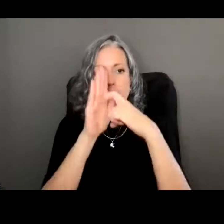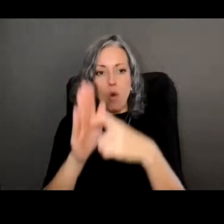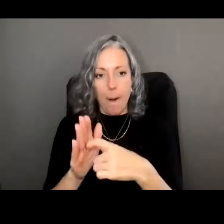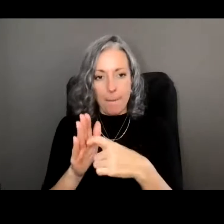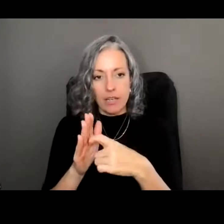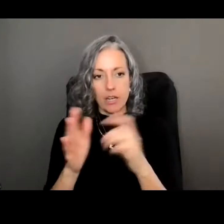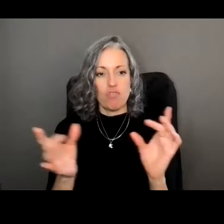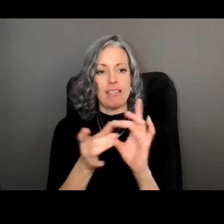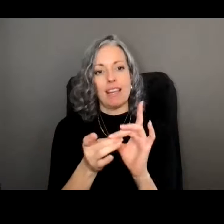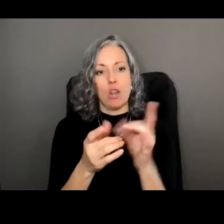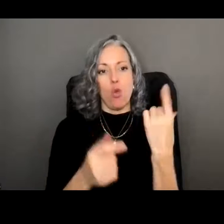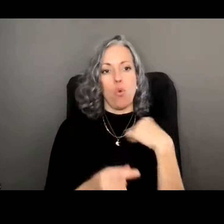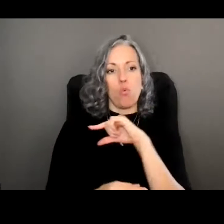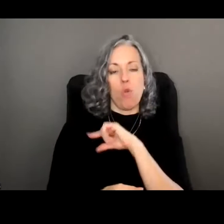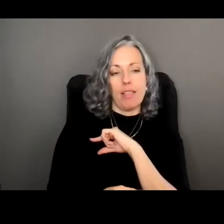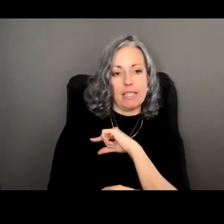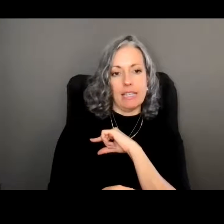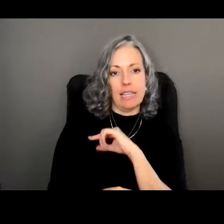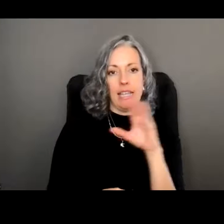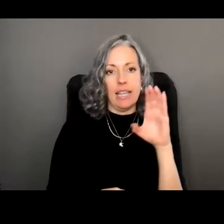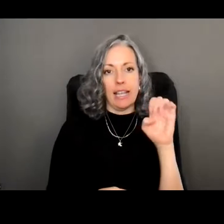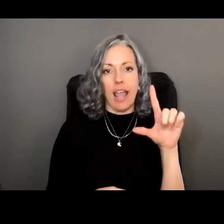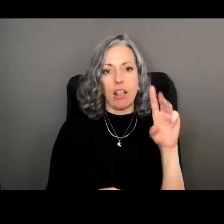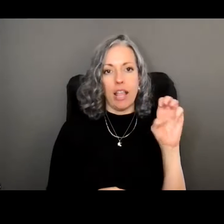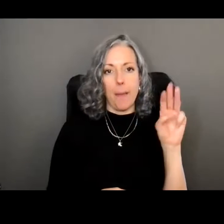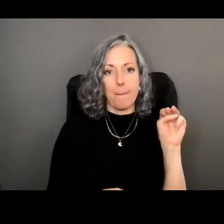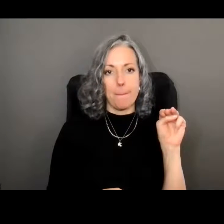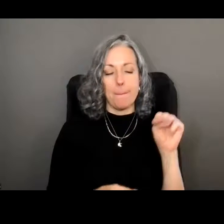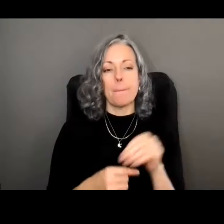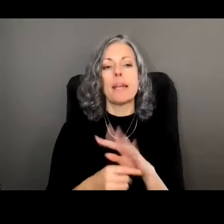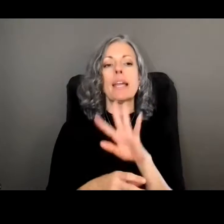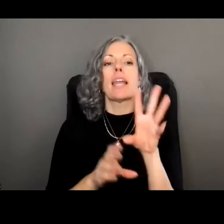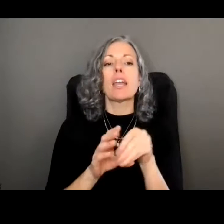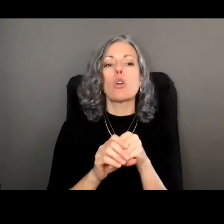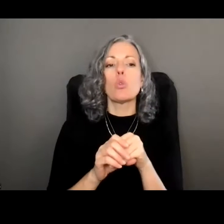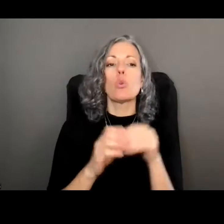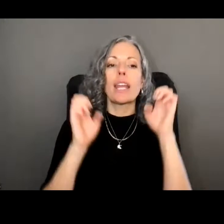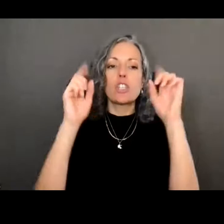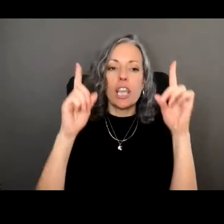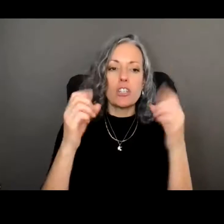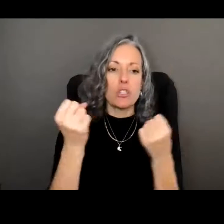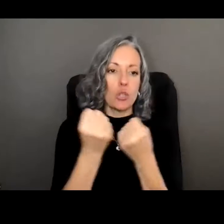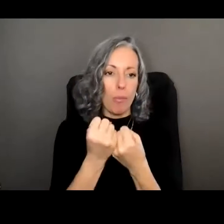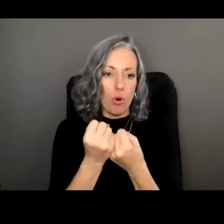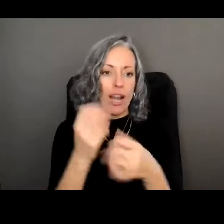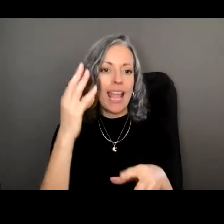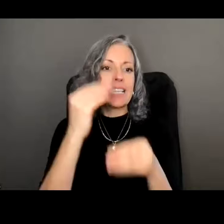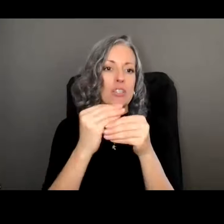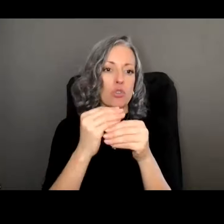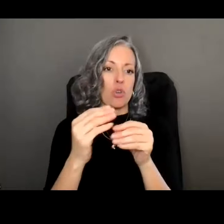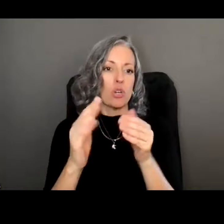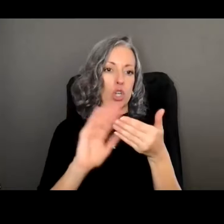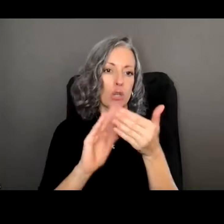caregiver-related quality metrics in CalAIM. And finally, include caregiver education and support as an additional community support